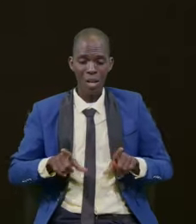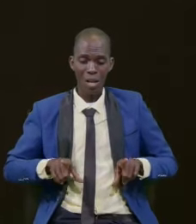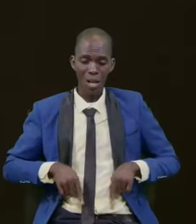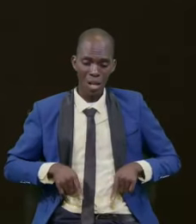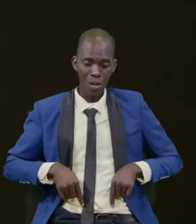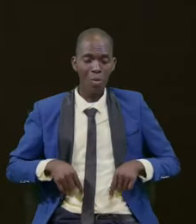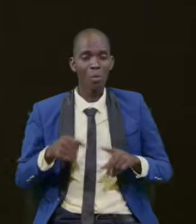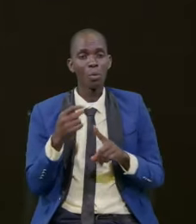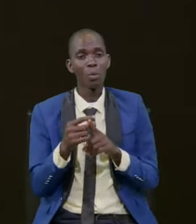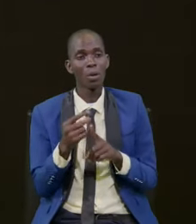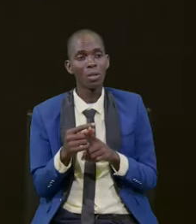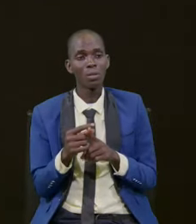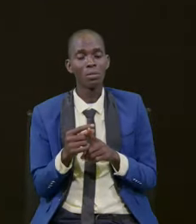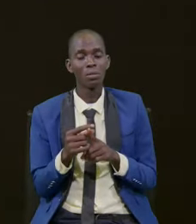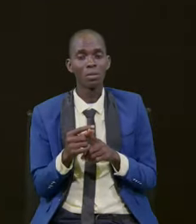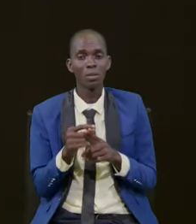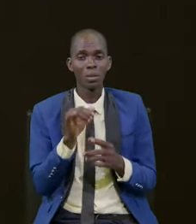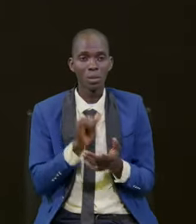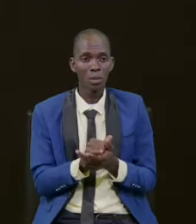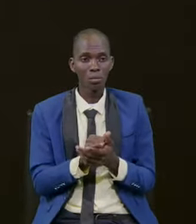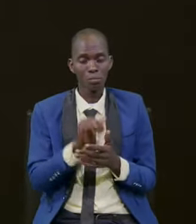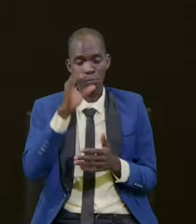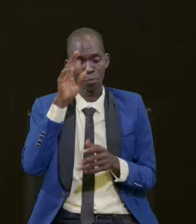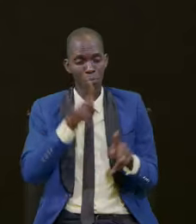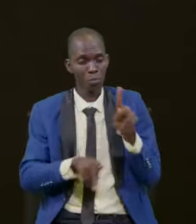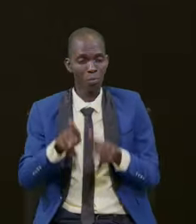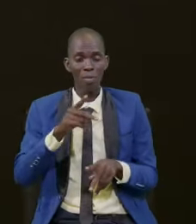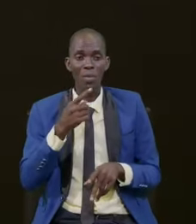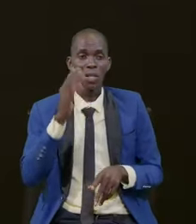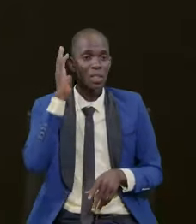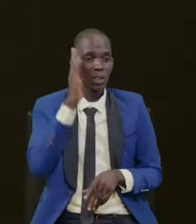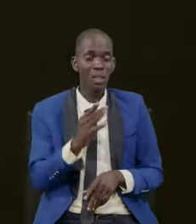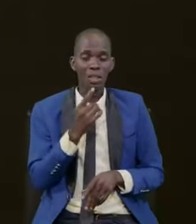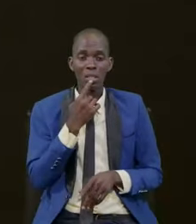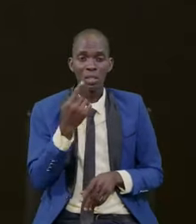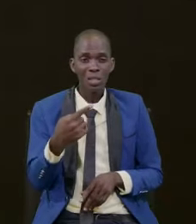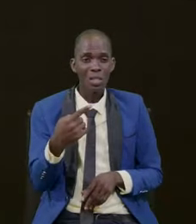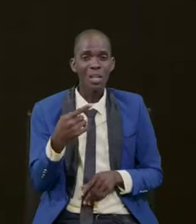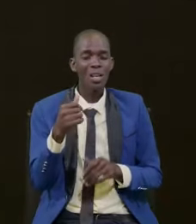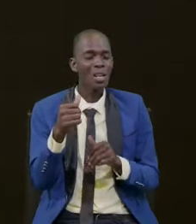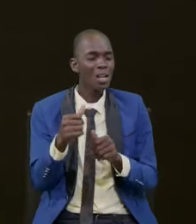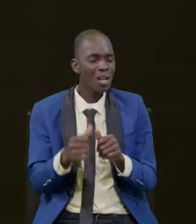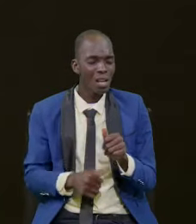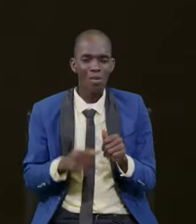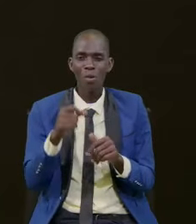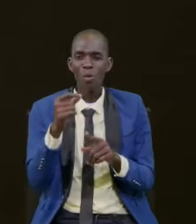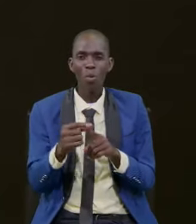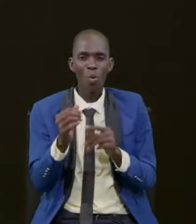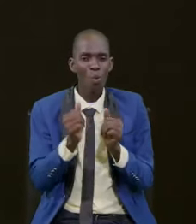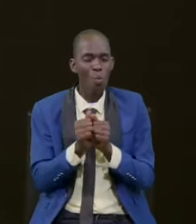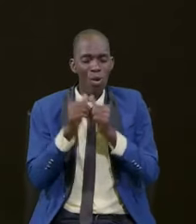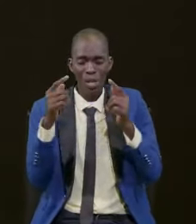word that men shall speak, every thoughtless